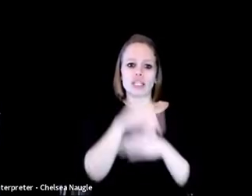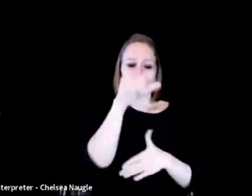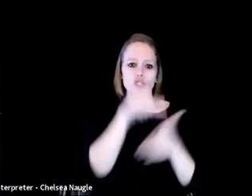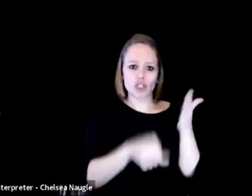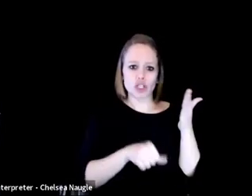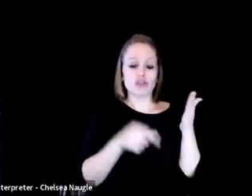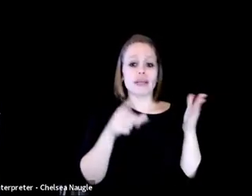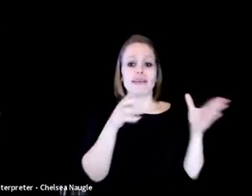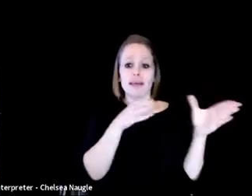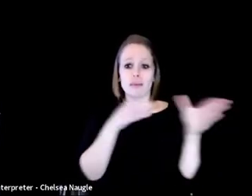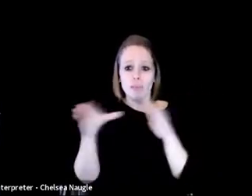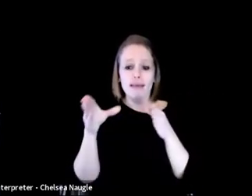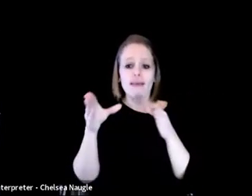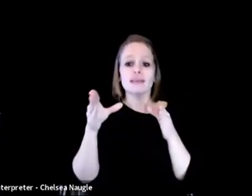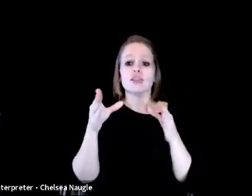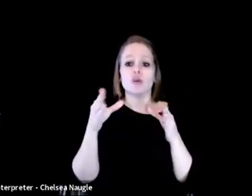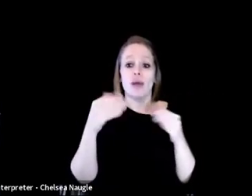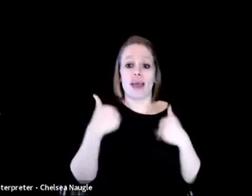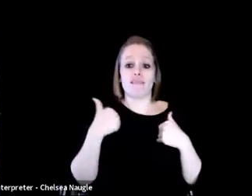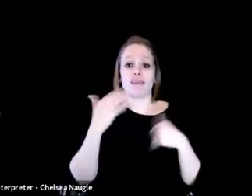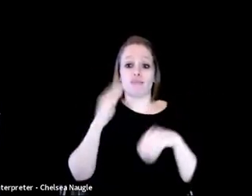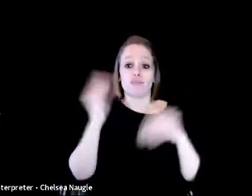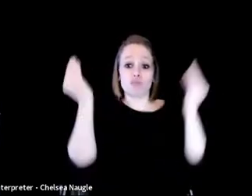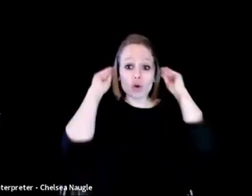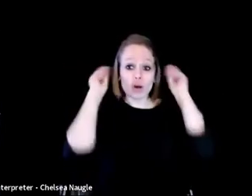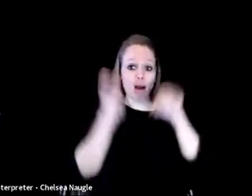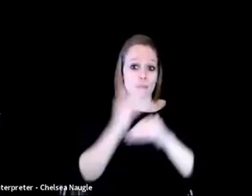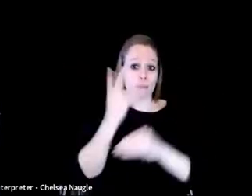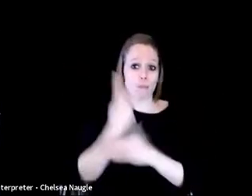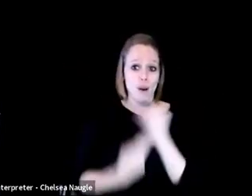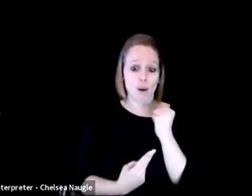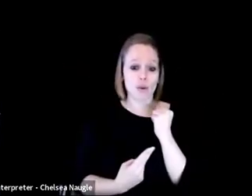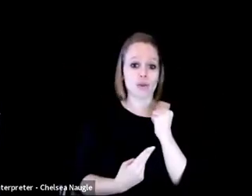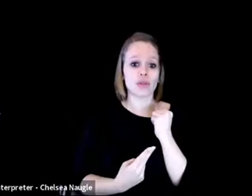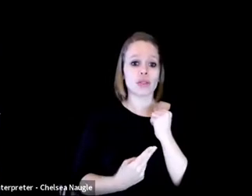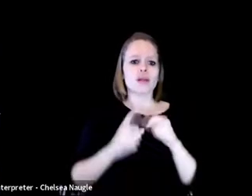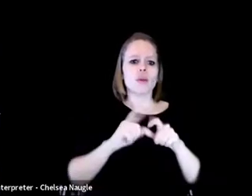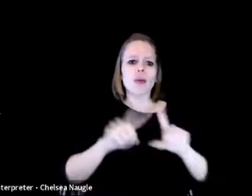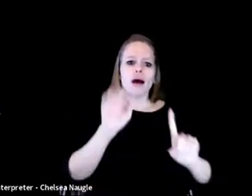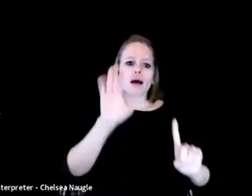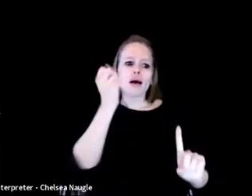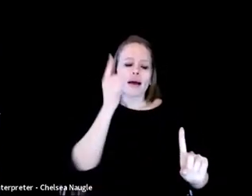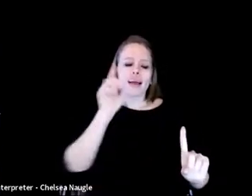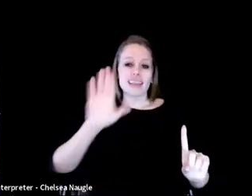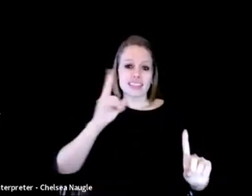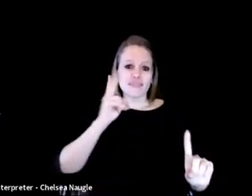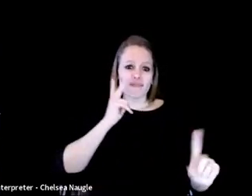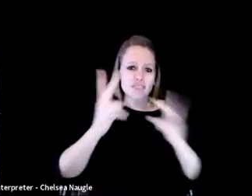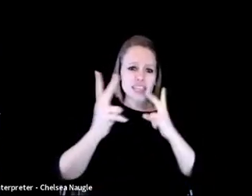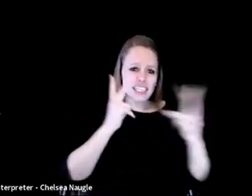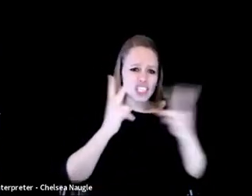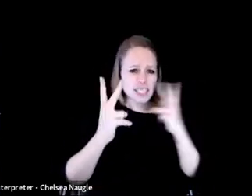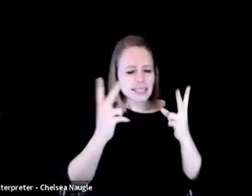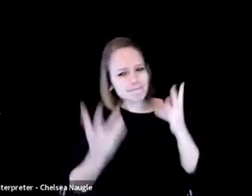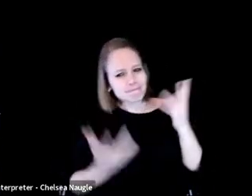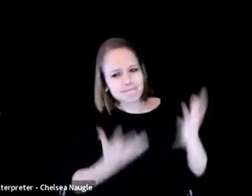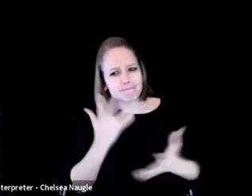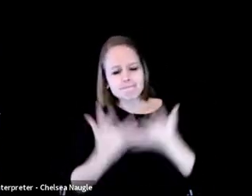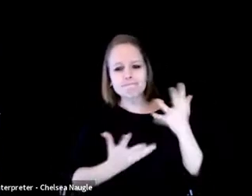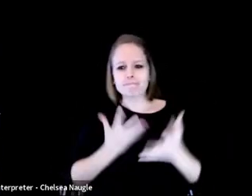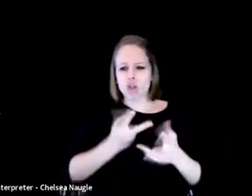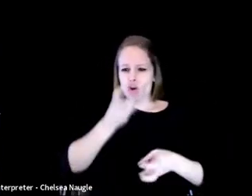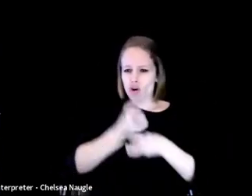sides. His vision, you know, it's been really hard to find out how well he can